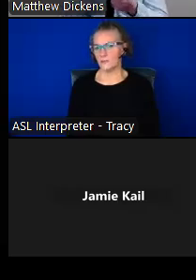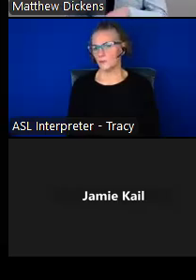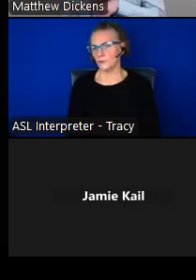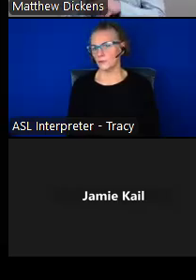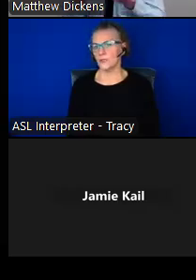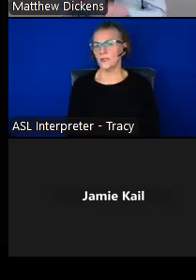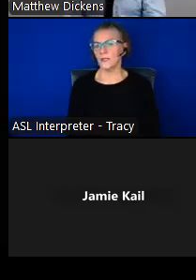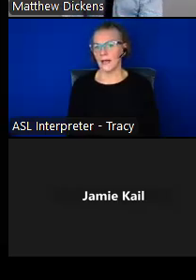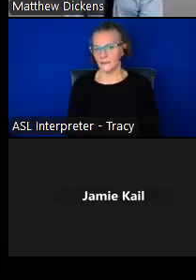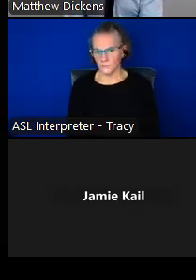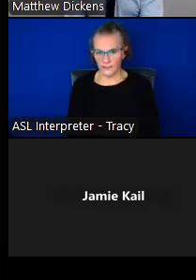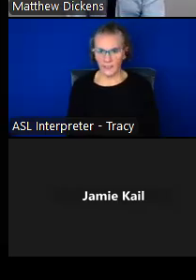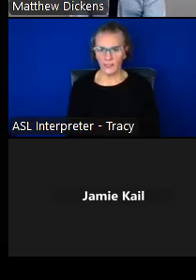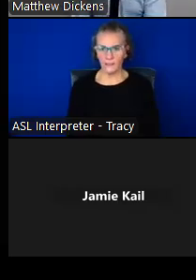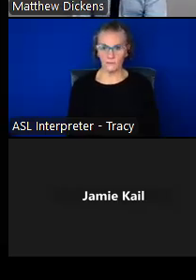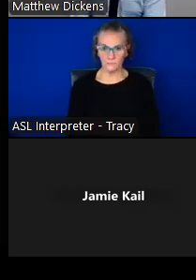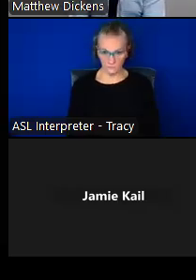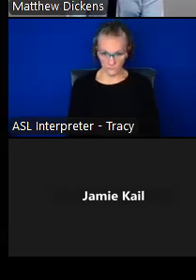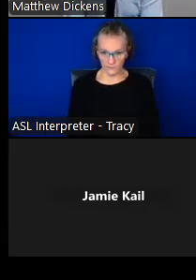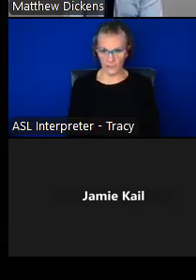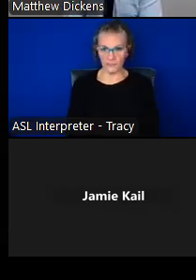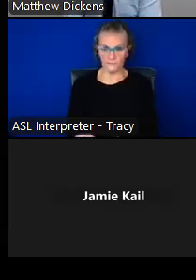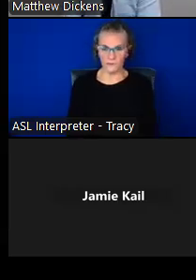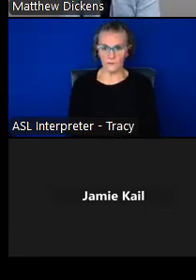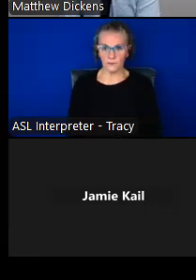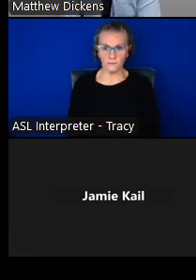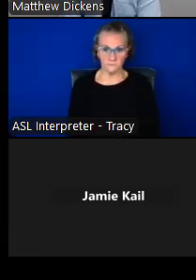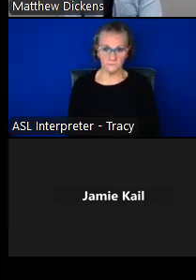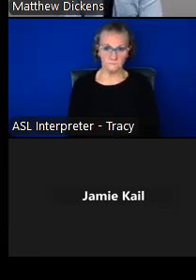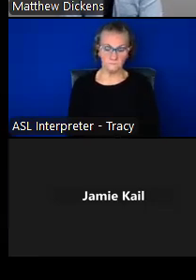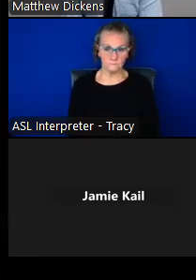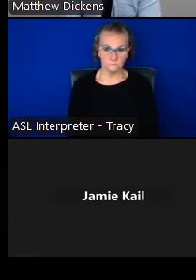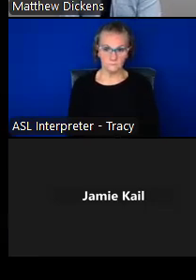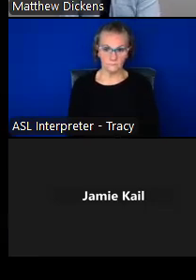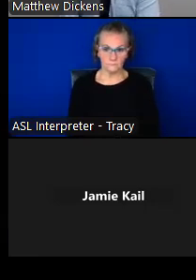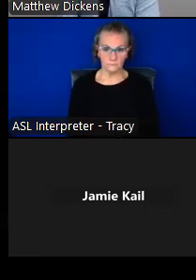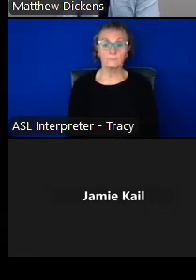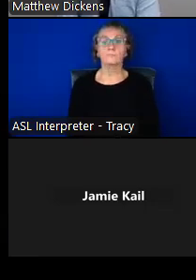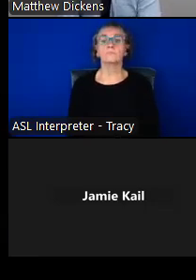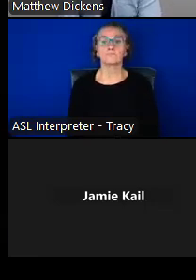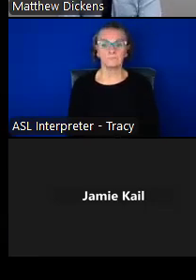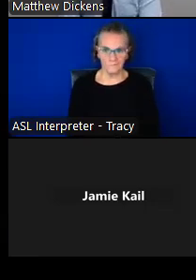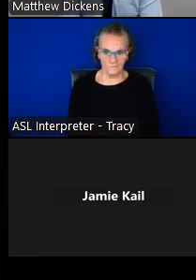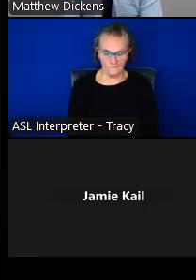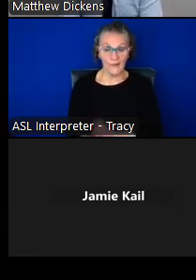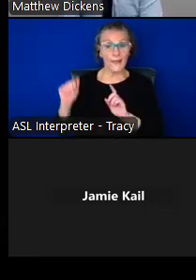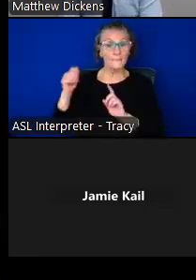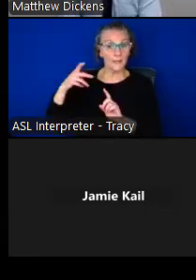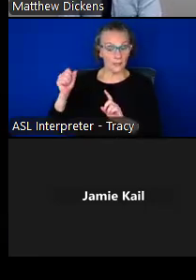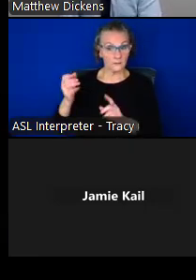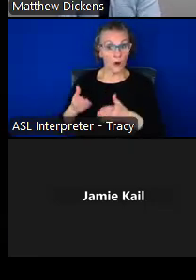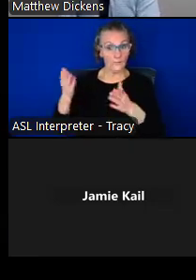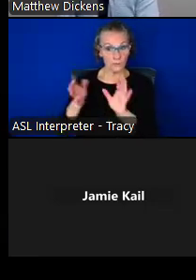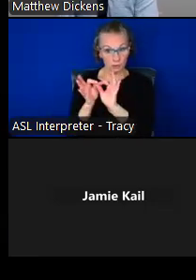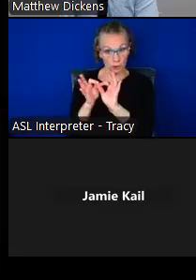the caseworker ascertain the reality of what's going on? So APS offers